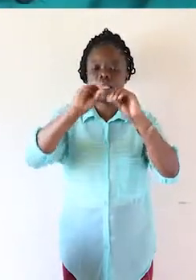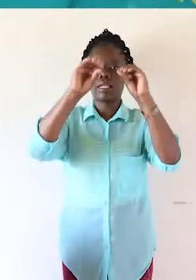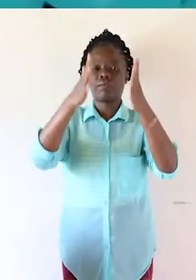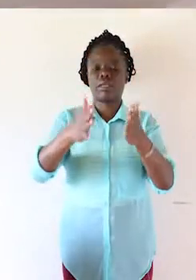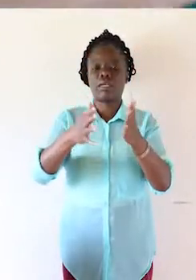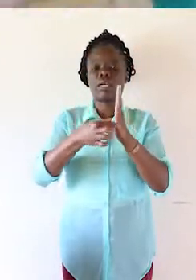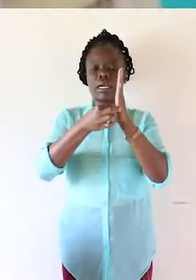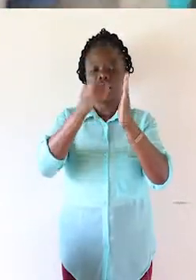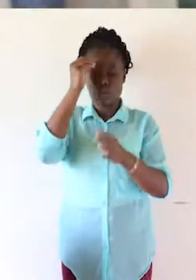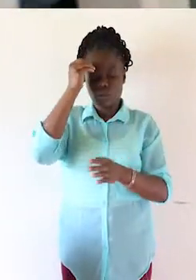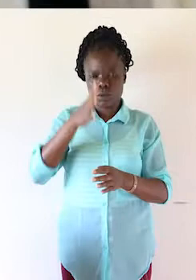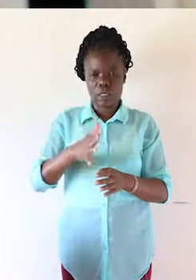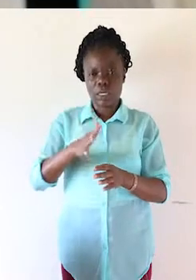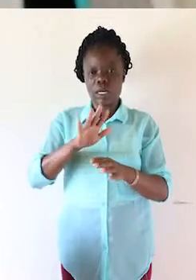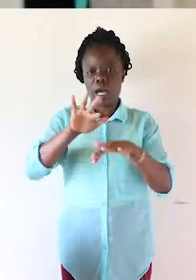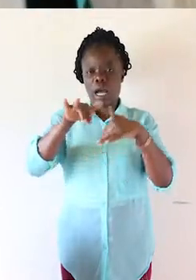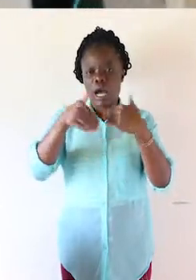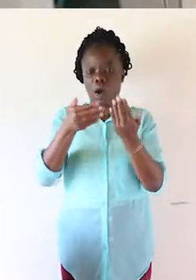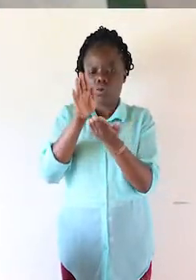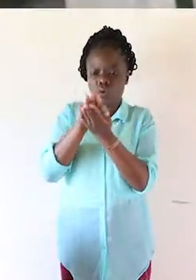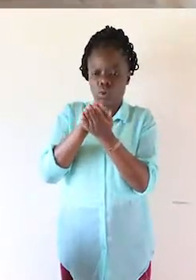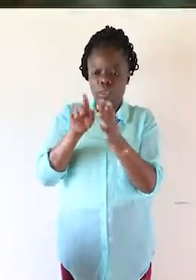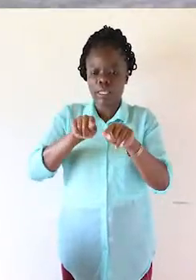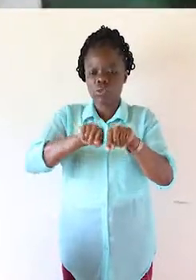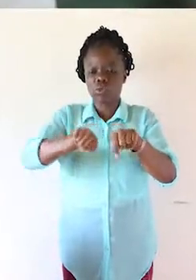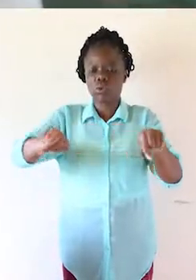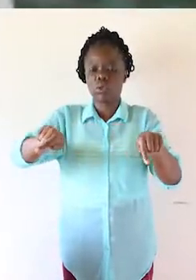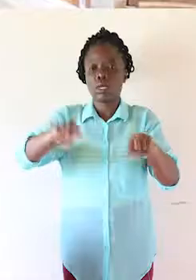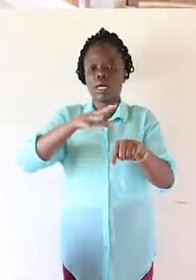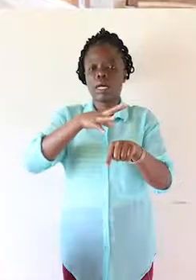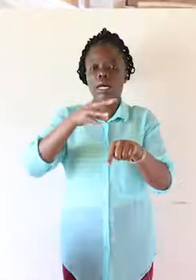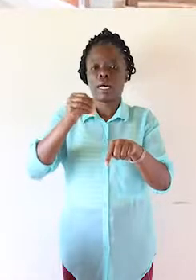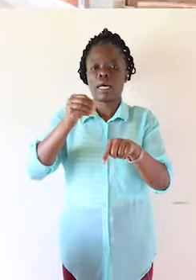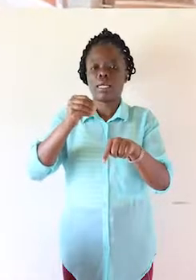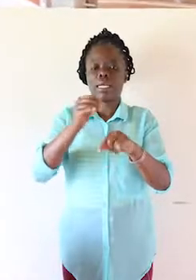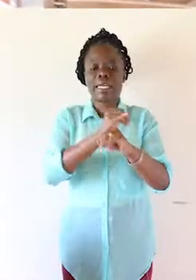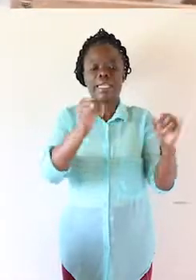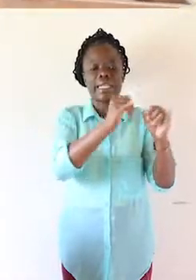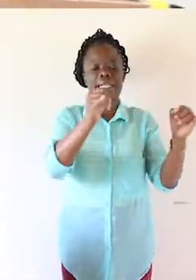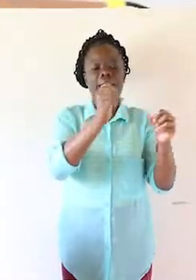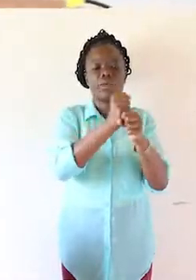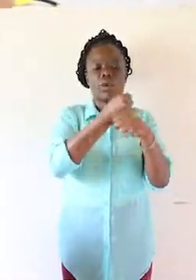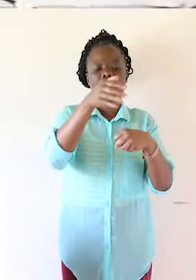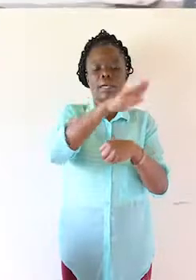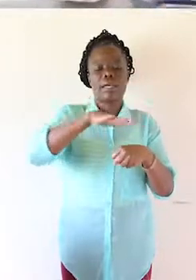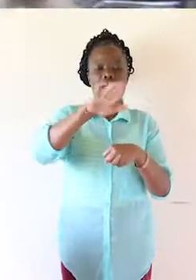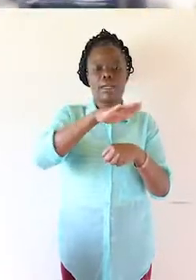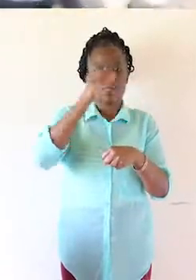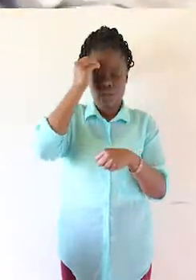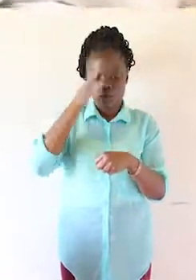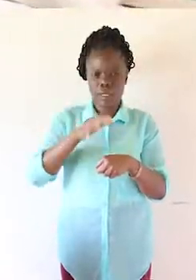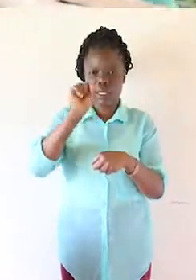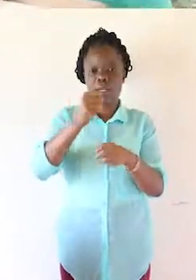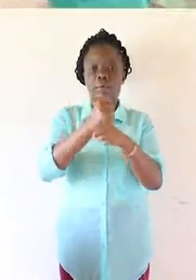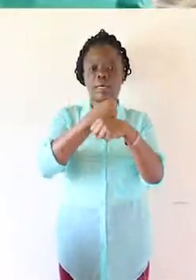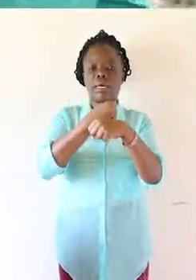Finally, the intervener guides the learner how to store the stool and clean the working area. The